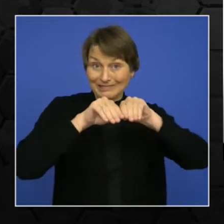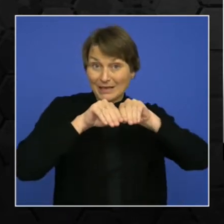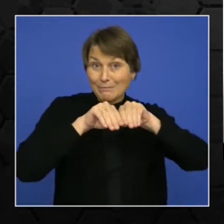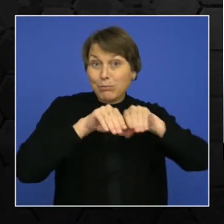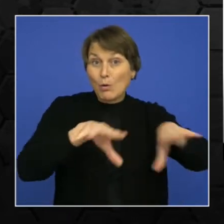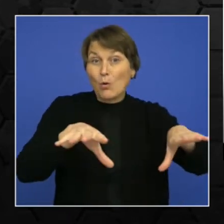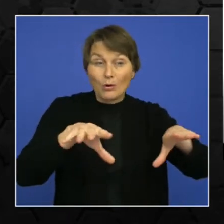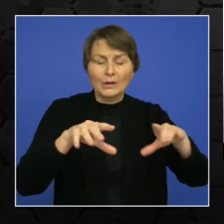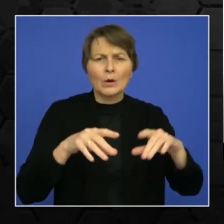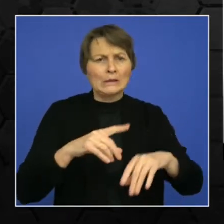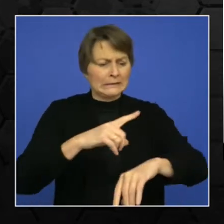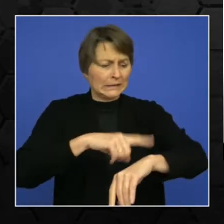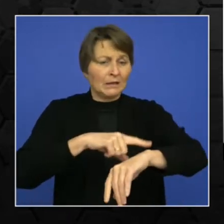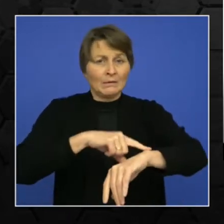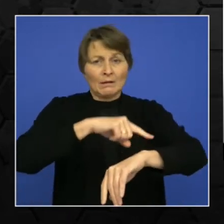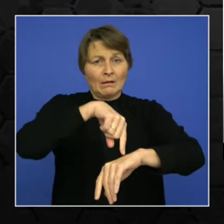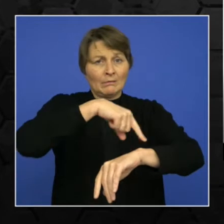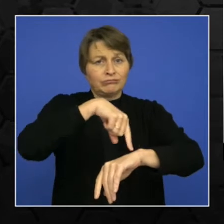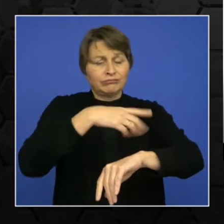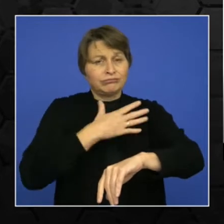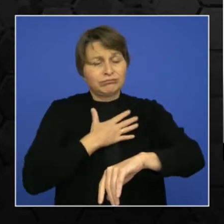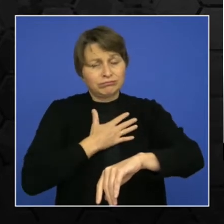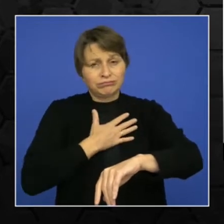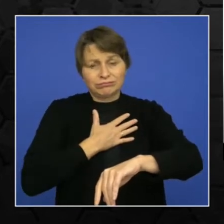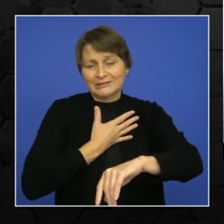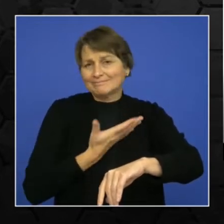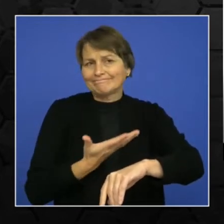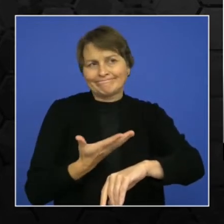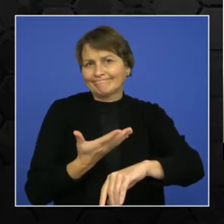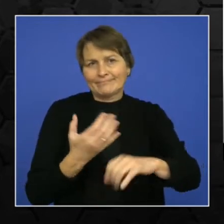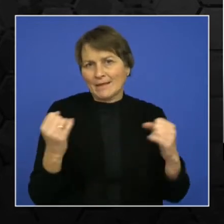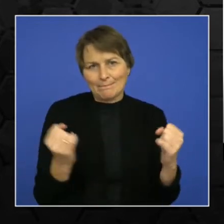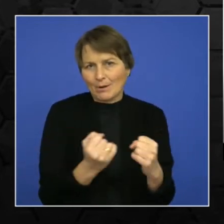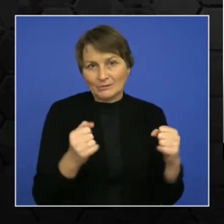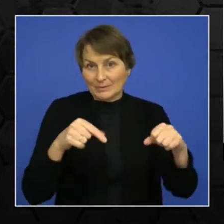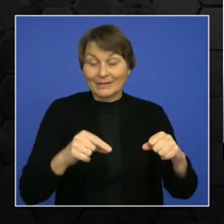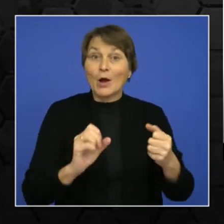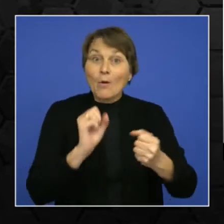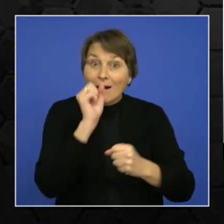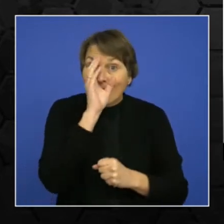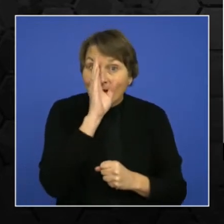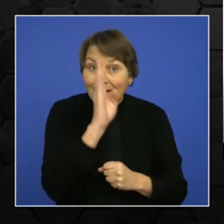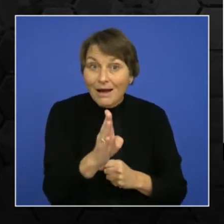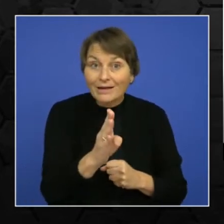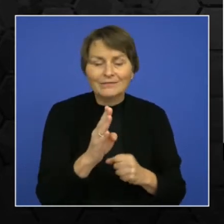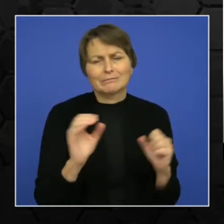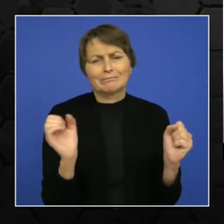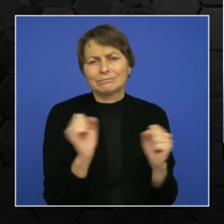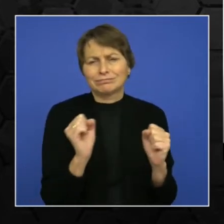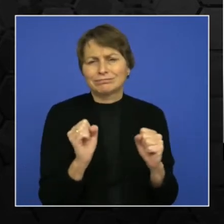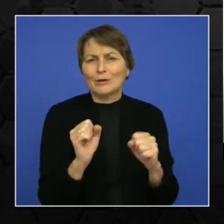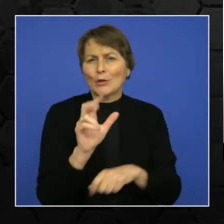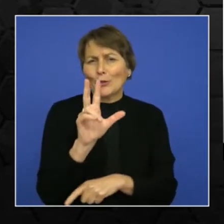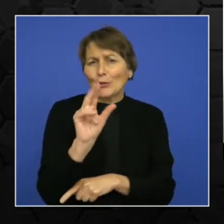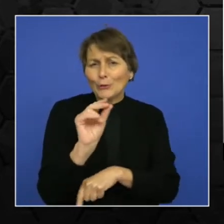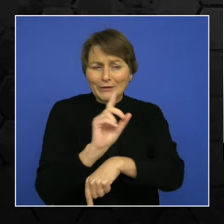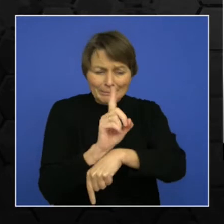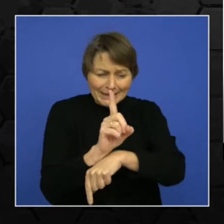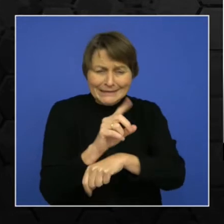time, and uh, it's not feasible to do it in a live session of 30 minutes. So what I've done is I've recorded the videos, and